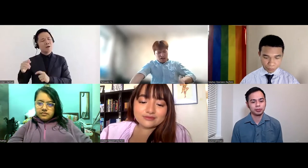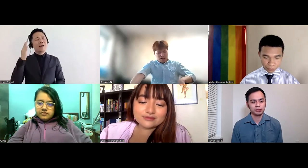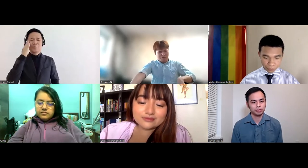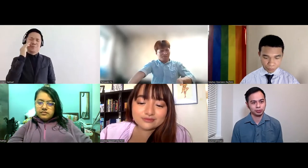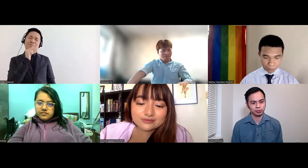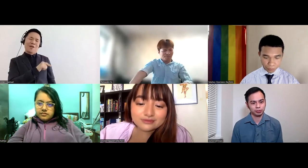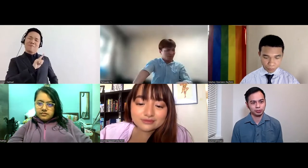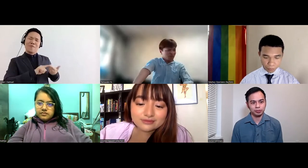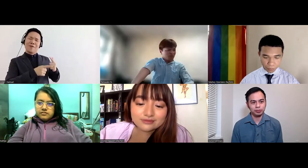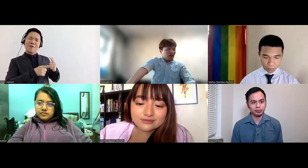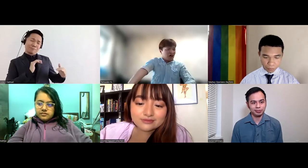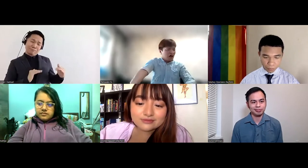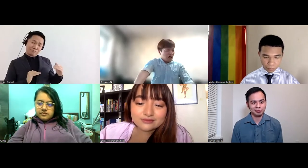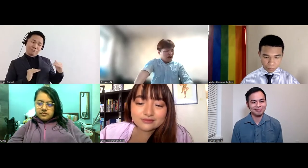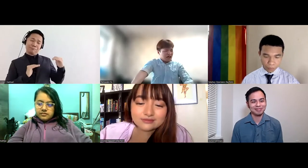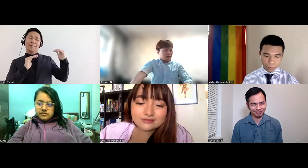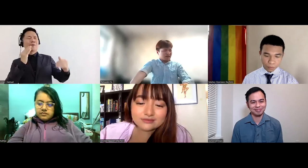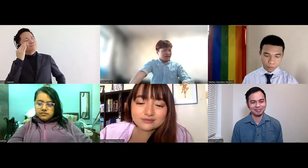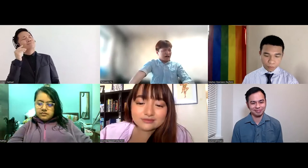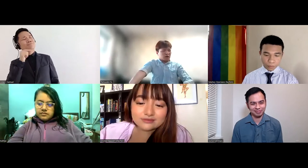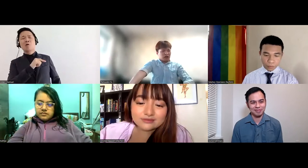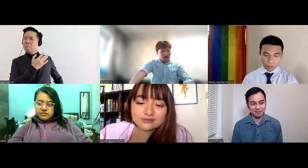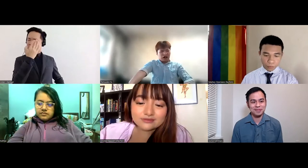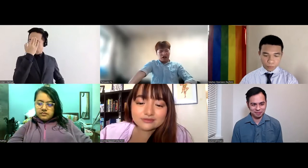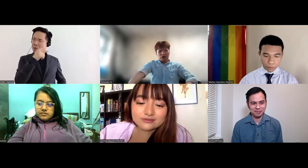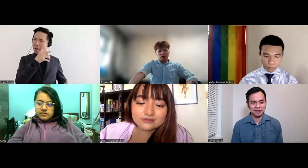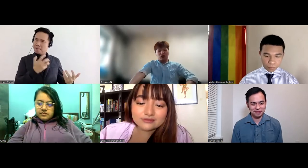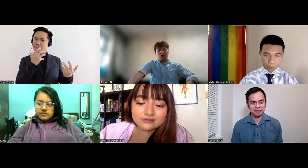there will be lots of problems they need to